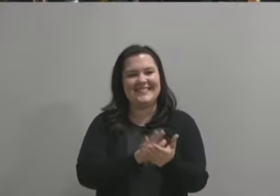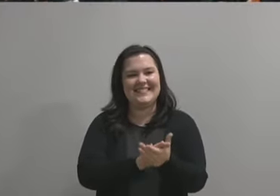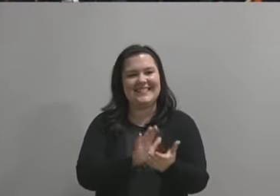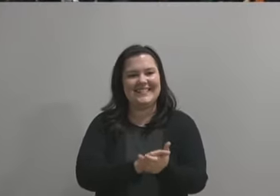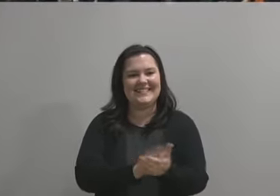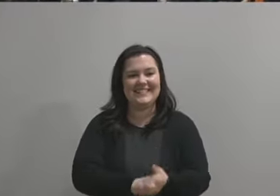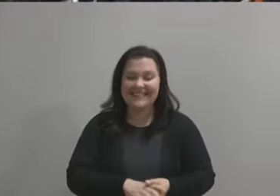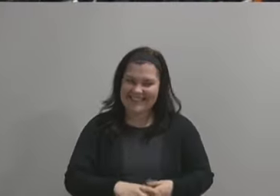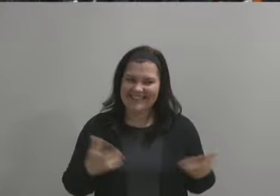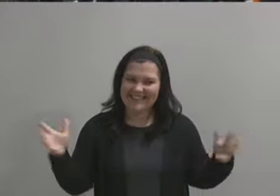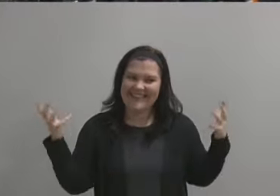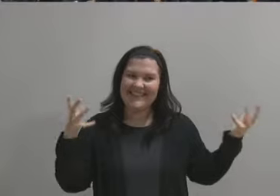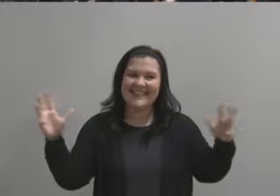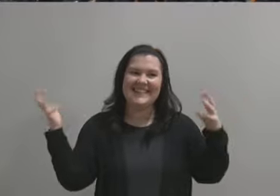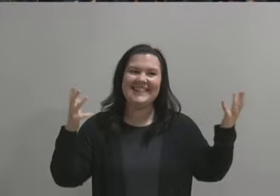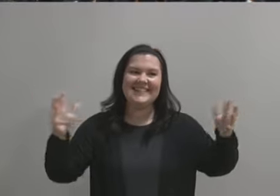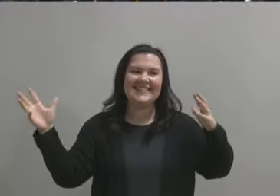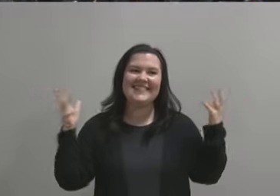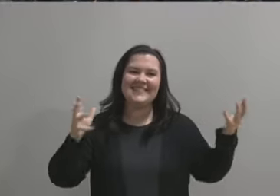I got it.